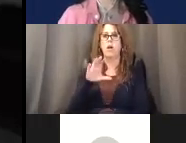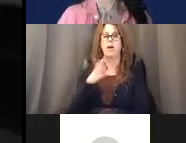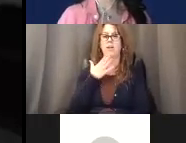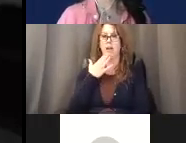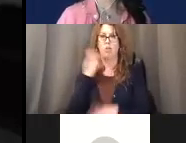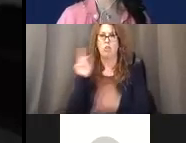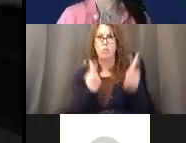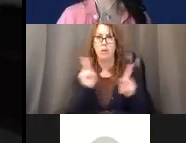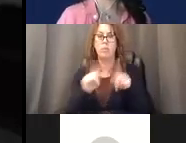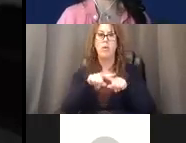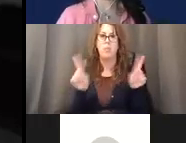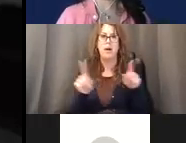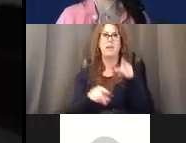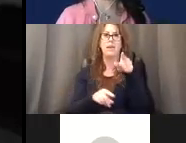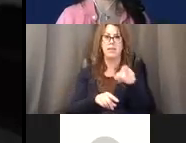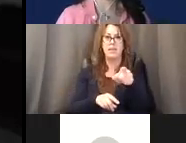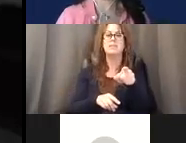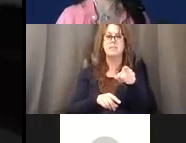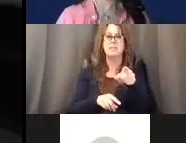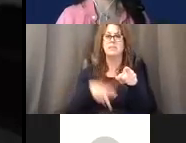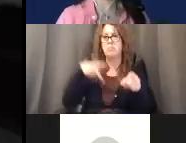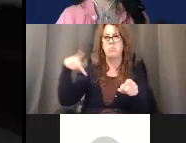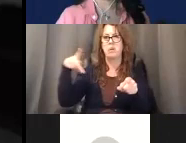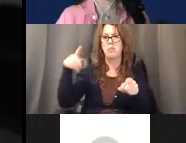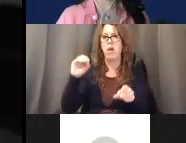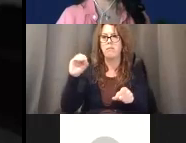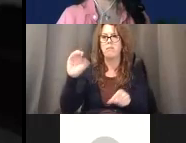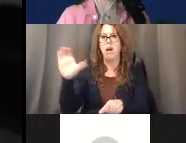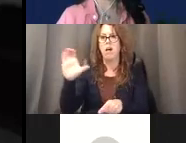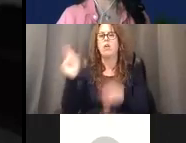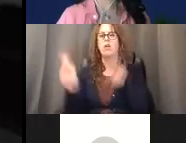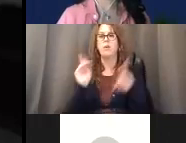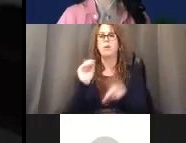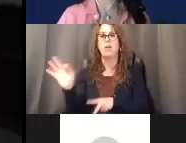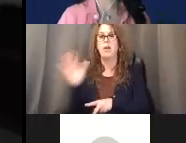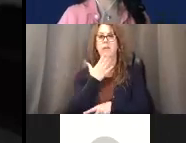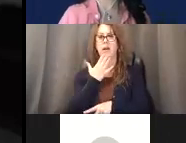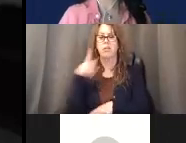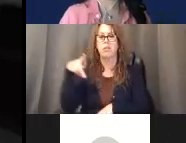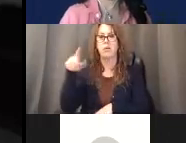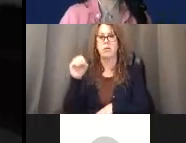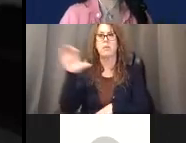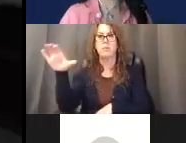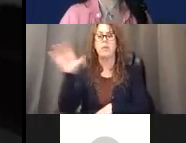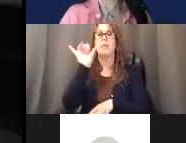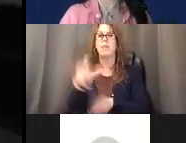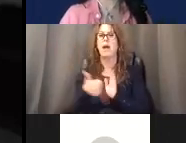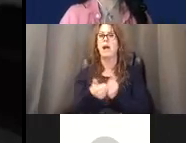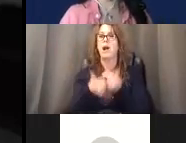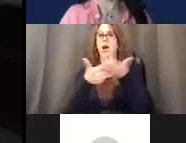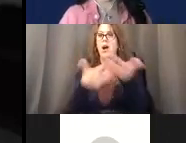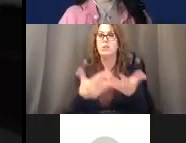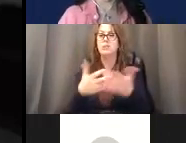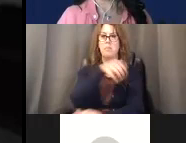binds together these institutions and interlocks them in a way that creates a disproportionate amount of power